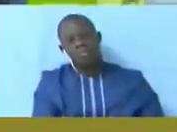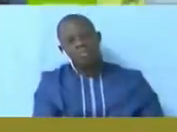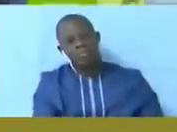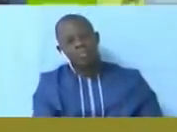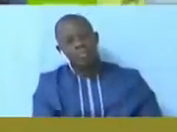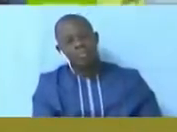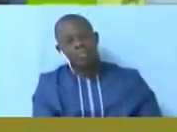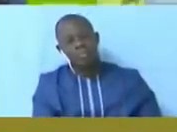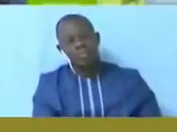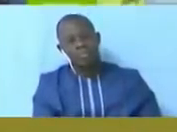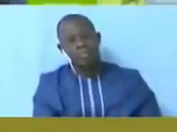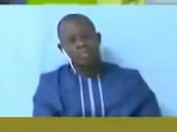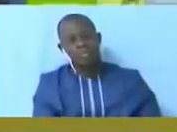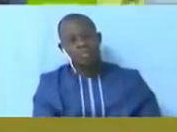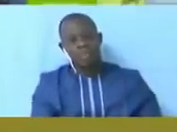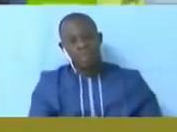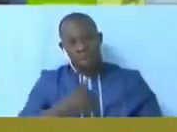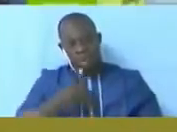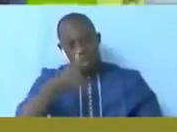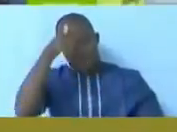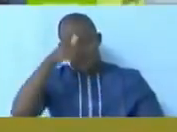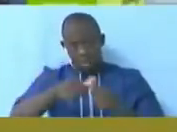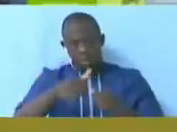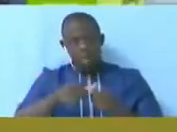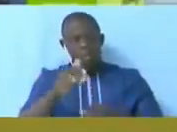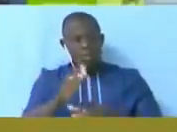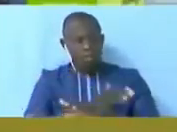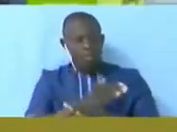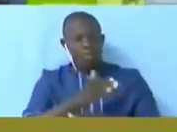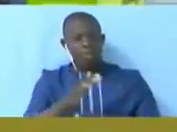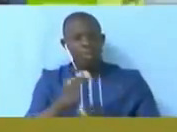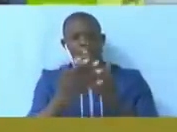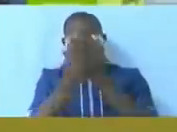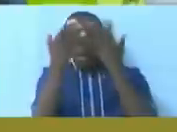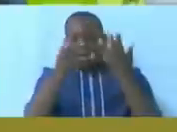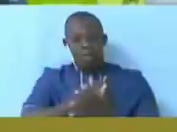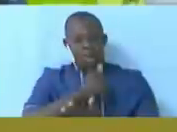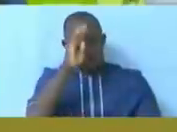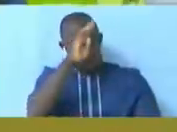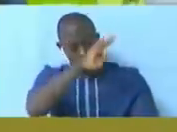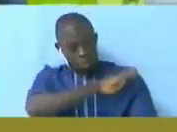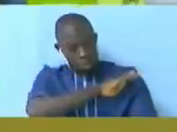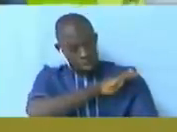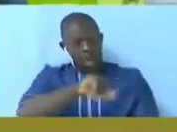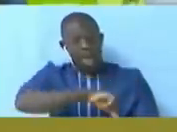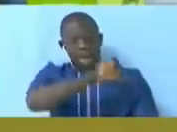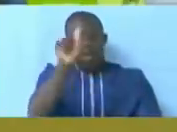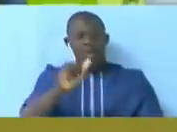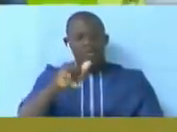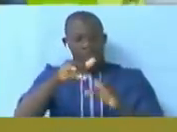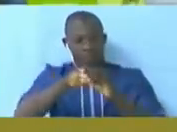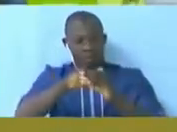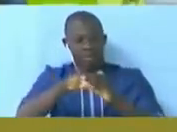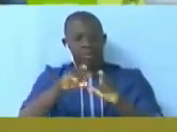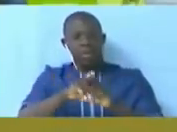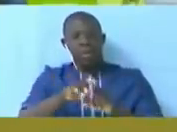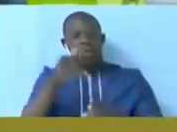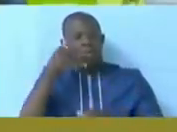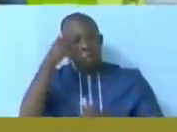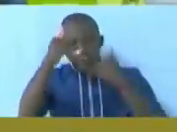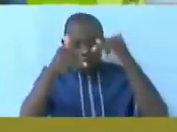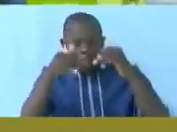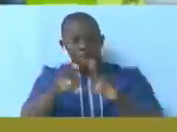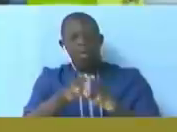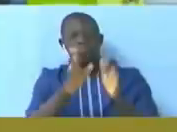I remember many of my friends and brothers called me to congratulate me, and one of them happened to be Baba Gale